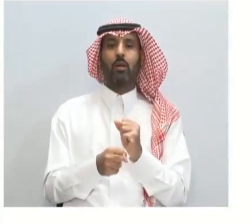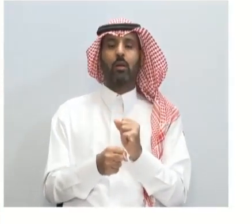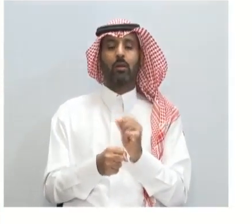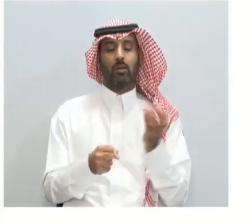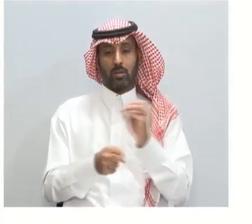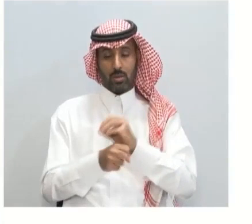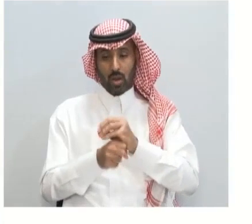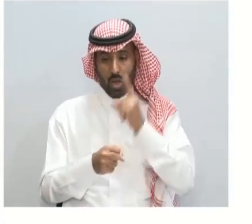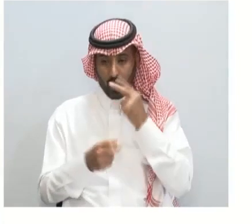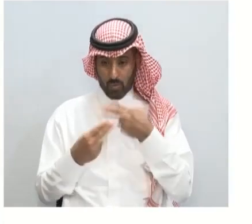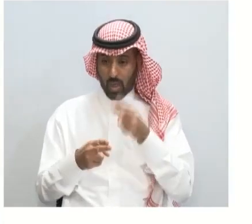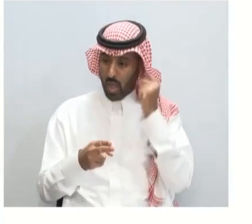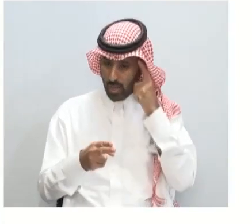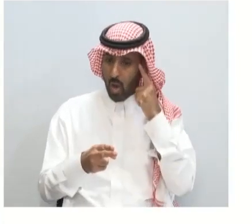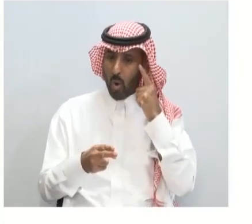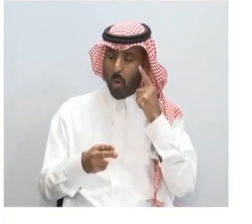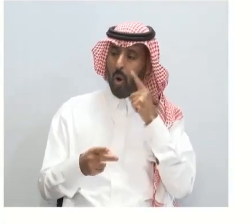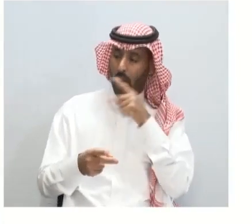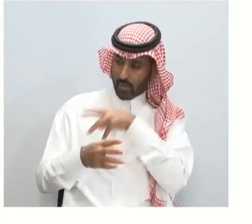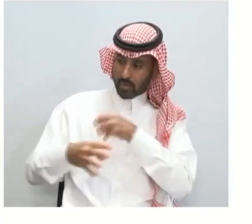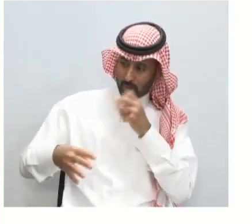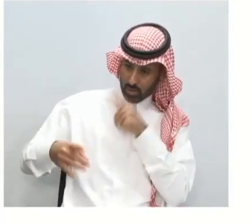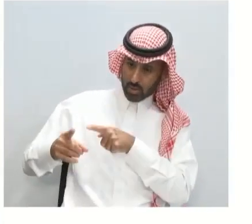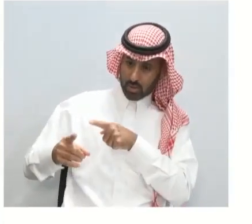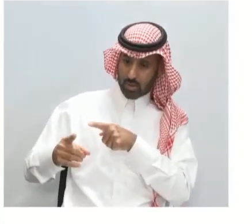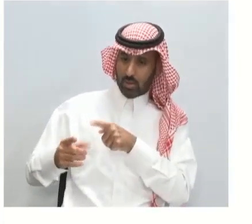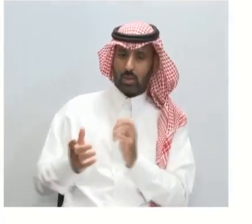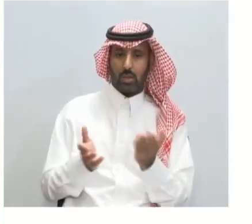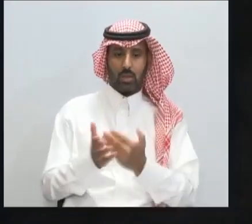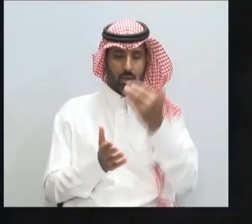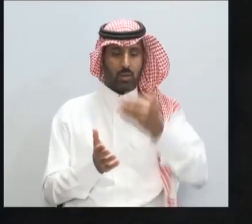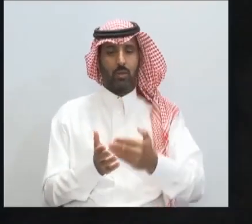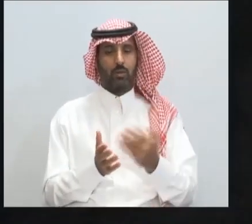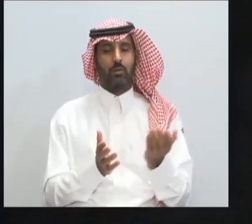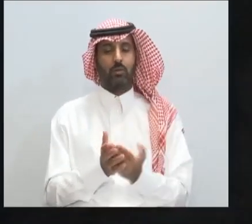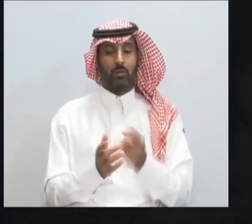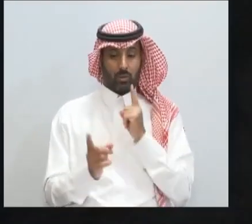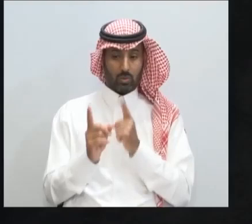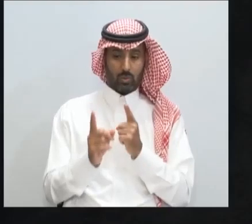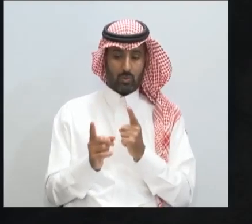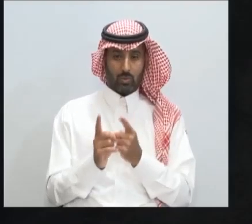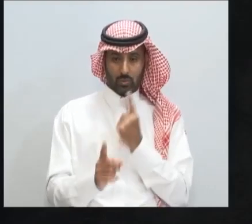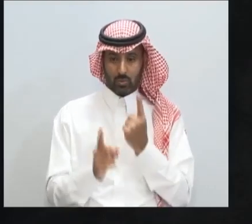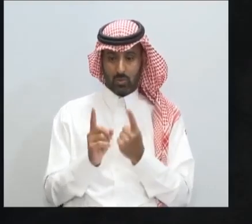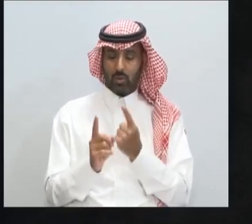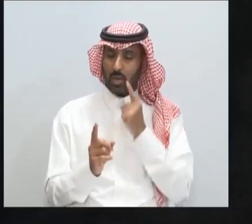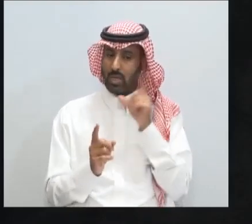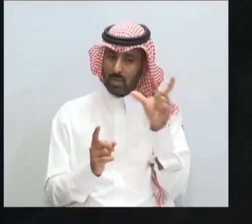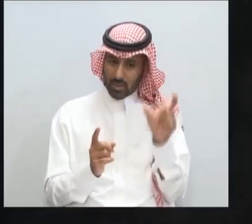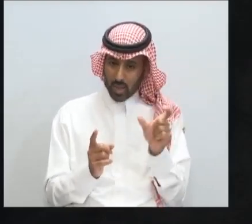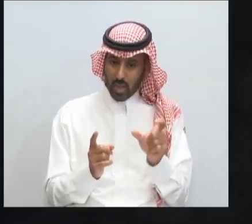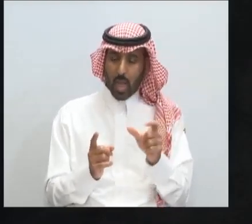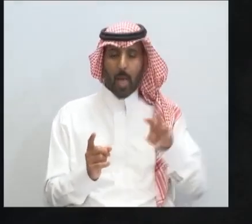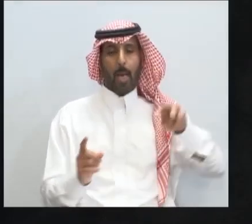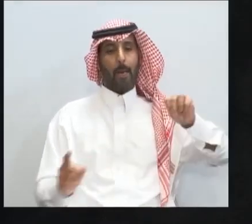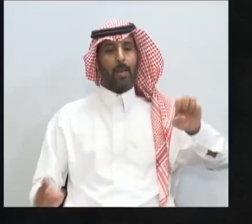I would let the manager no so this is the uh let's say the to uh the summary of